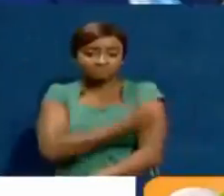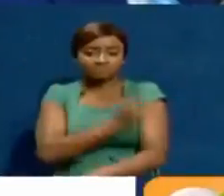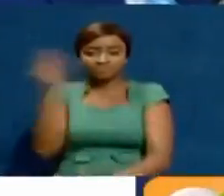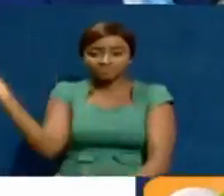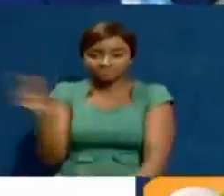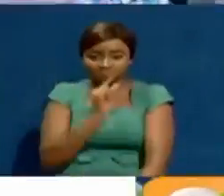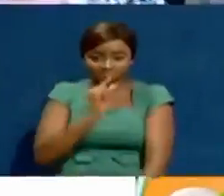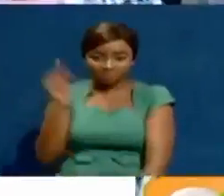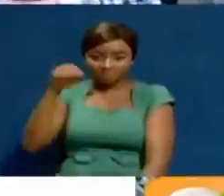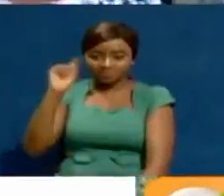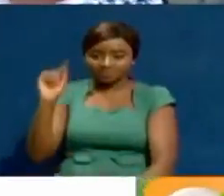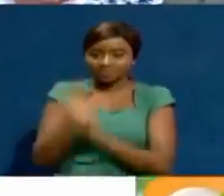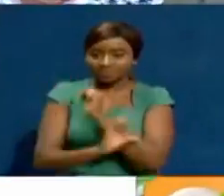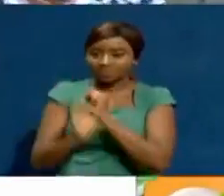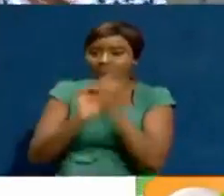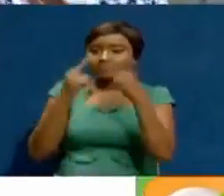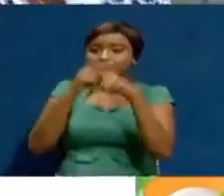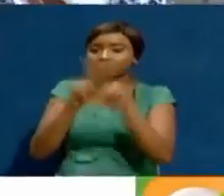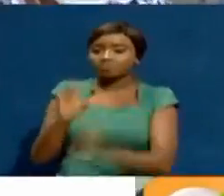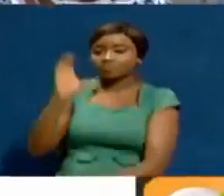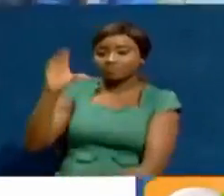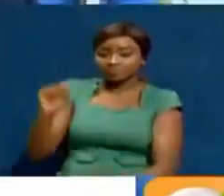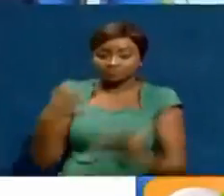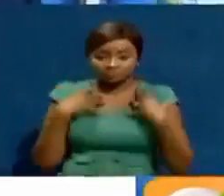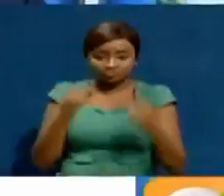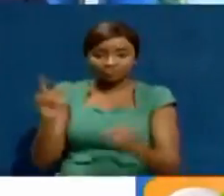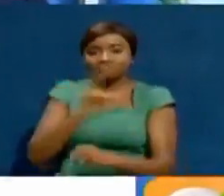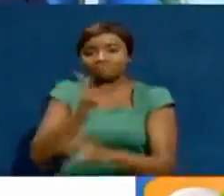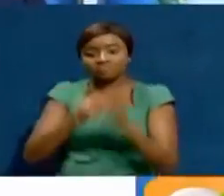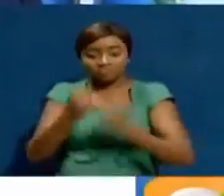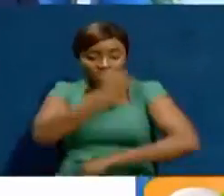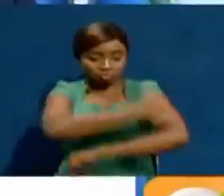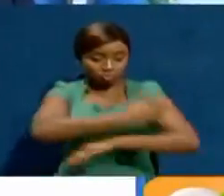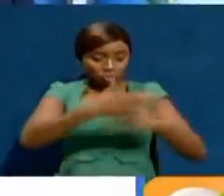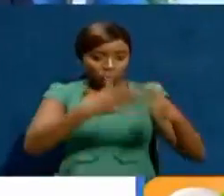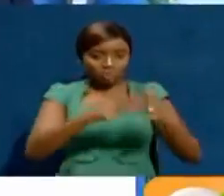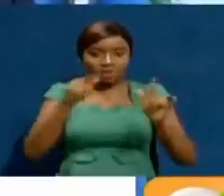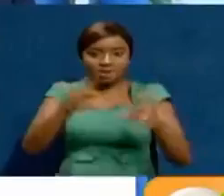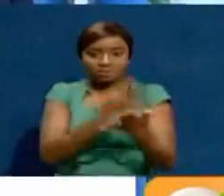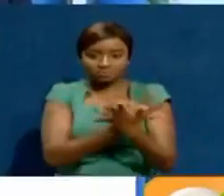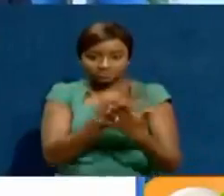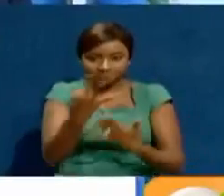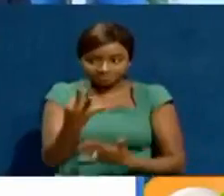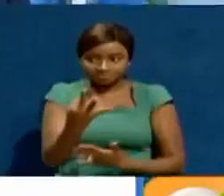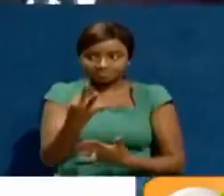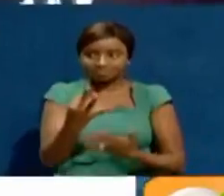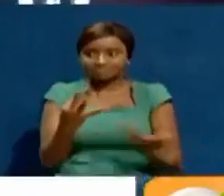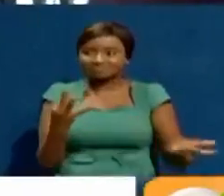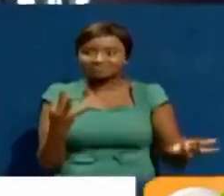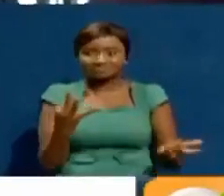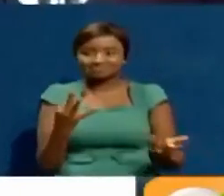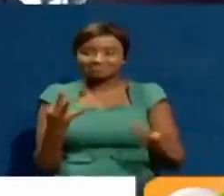sooner in the country. Kagwe remains confident that the schooling resumption, now in its third week, has had no